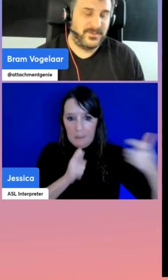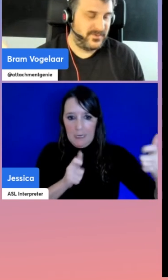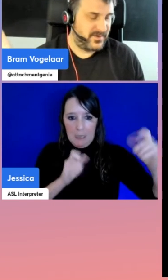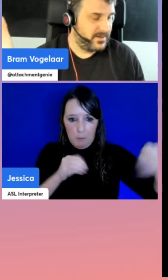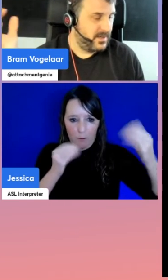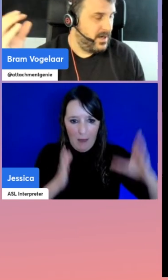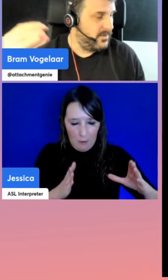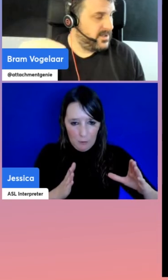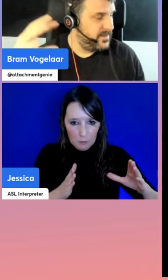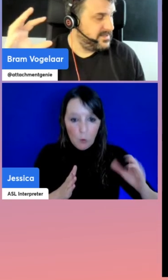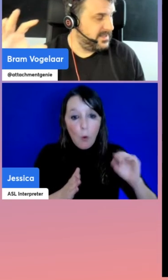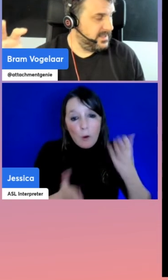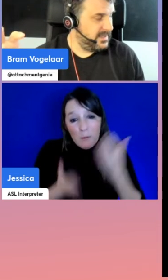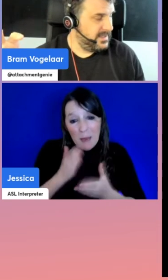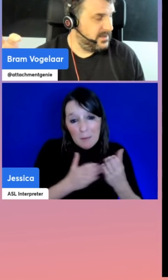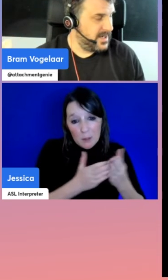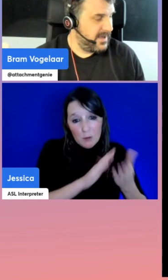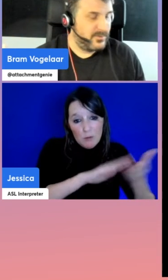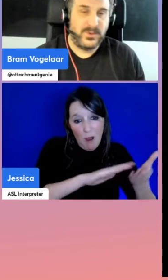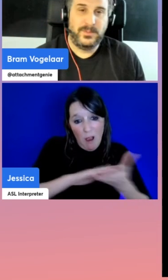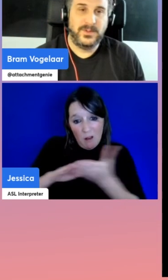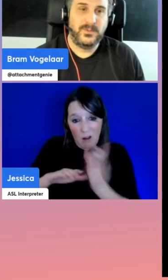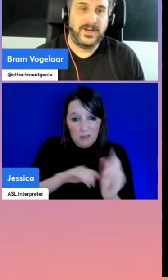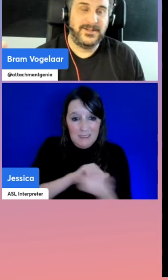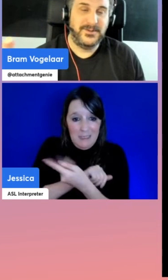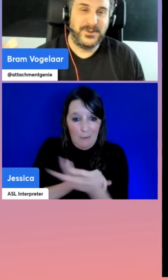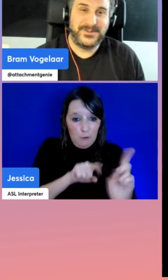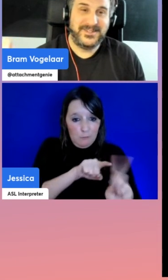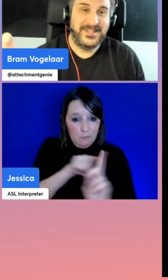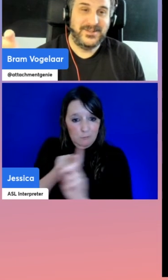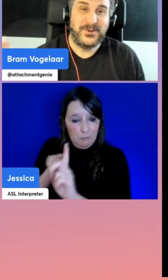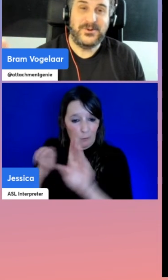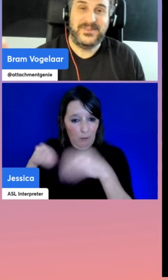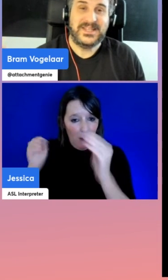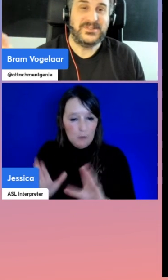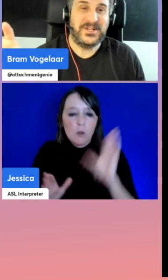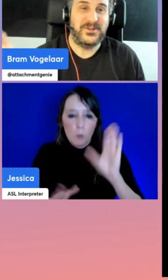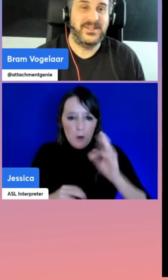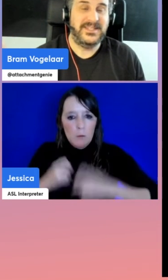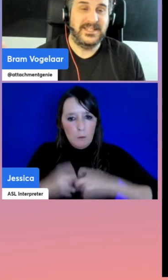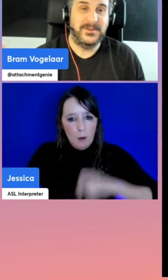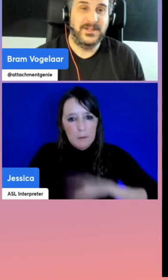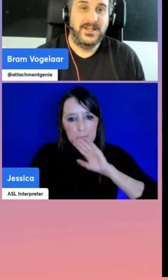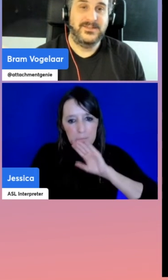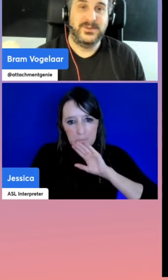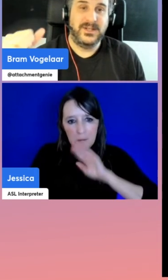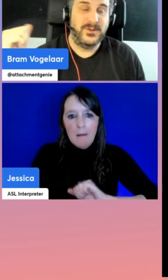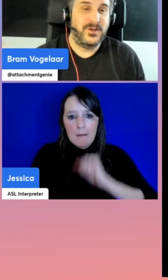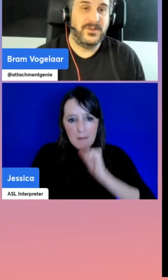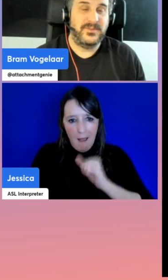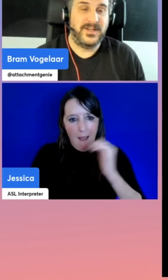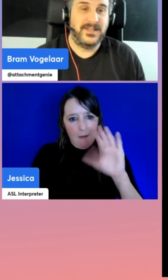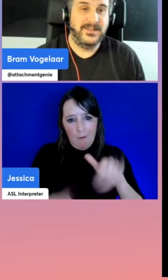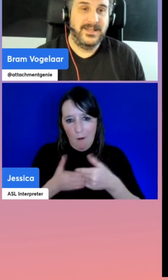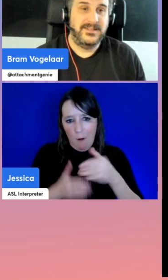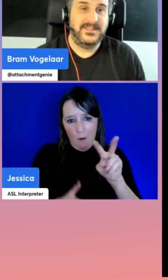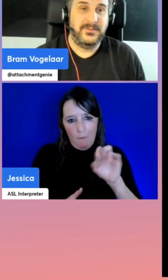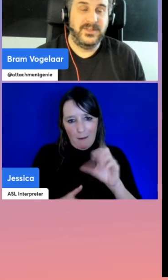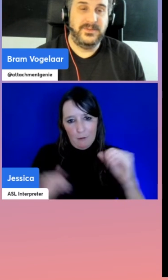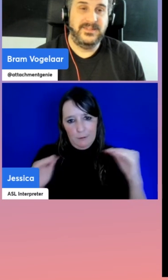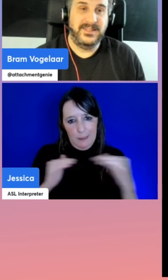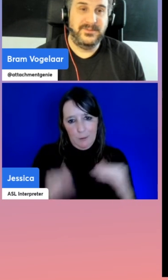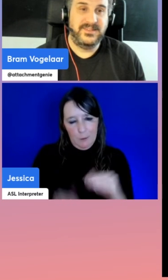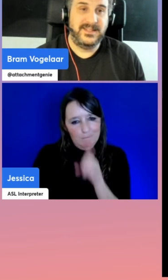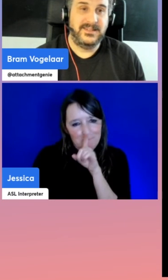run on multiple providers, right, you're going to have a problem where not all vendors are created equal. So they're not going to provide the